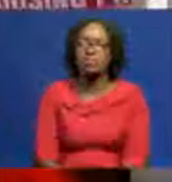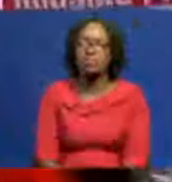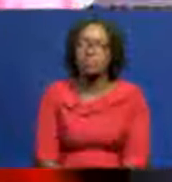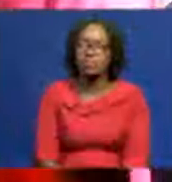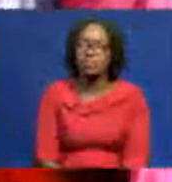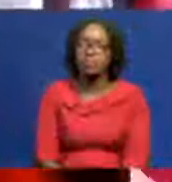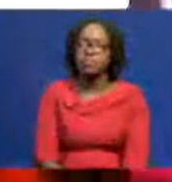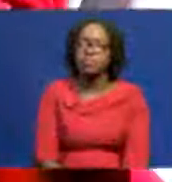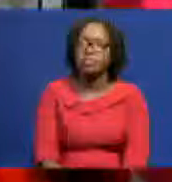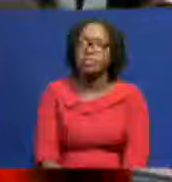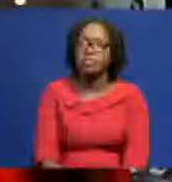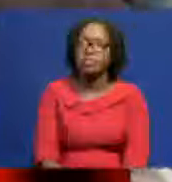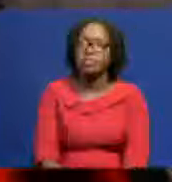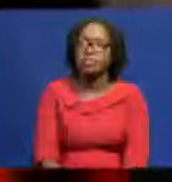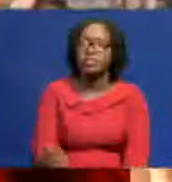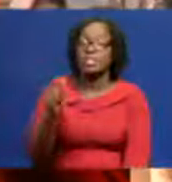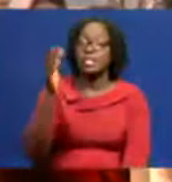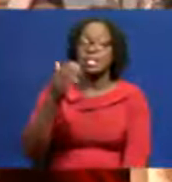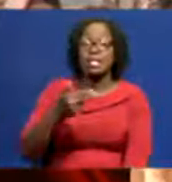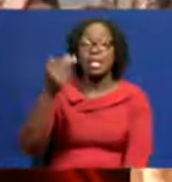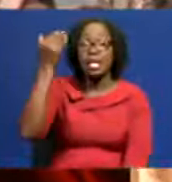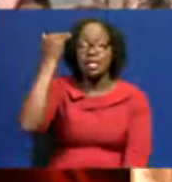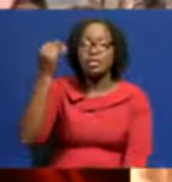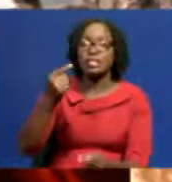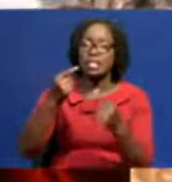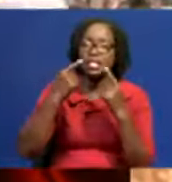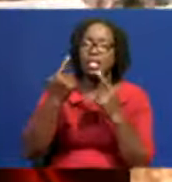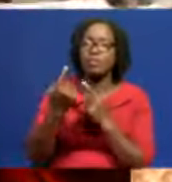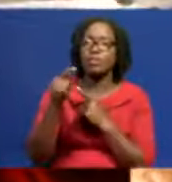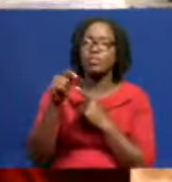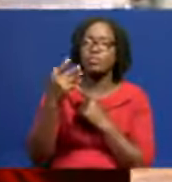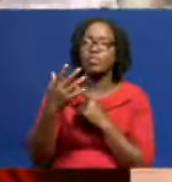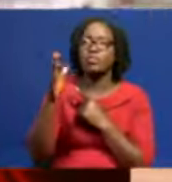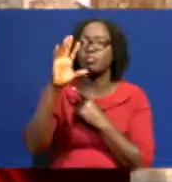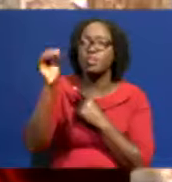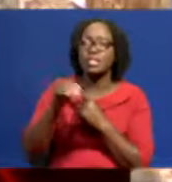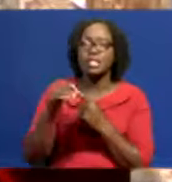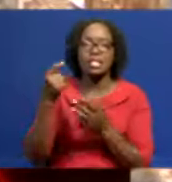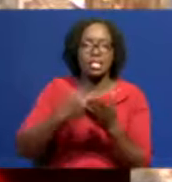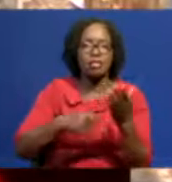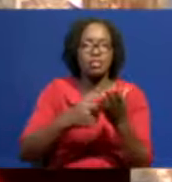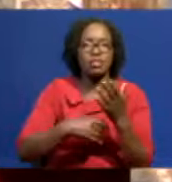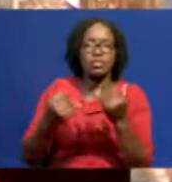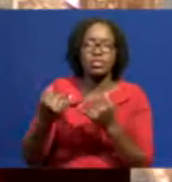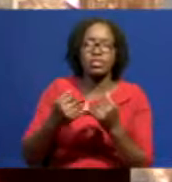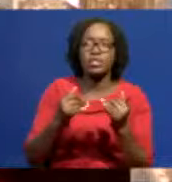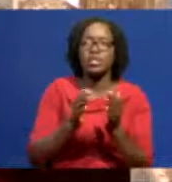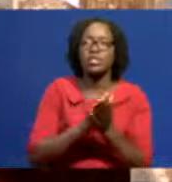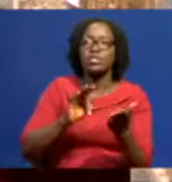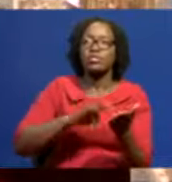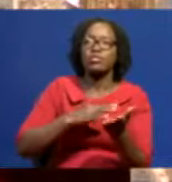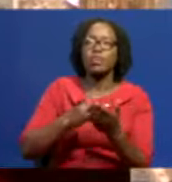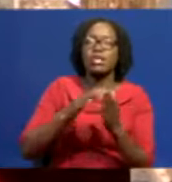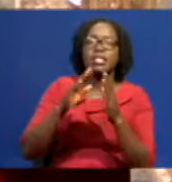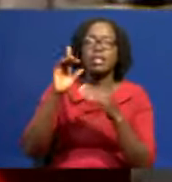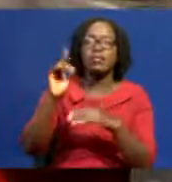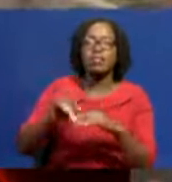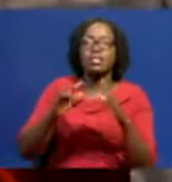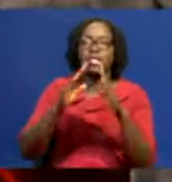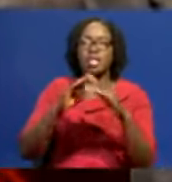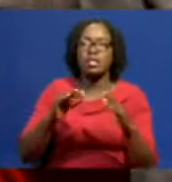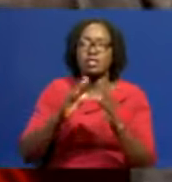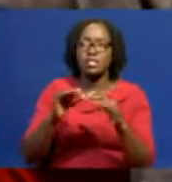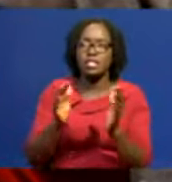nyumba! Kenya's High Court had declared that the 1.5% levy introduced in an act to fund affordable housing as